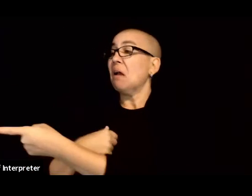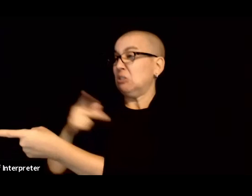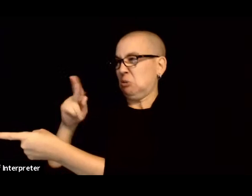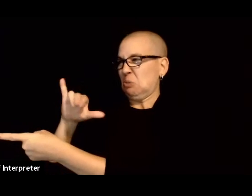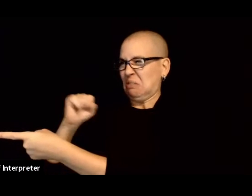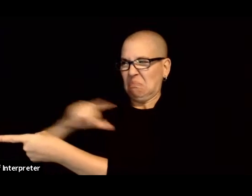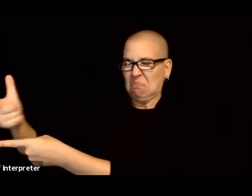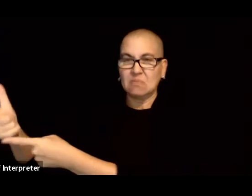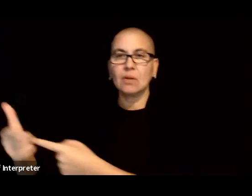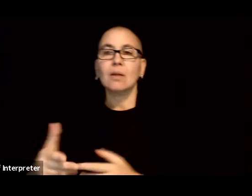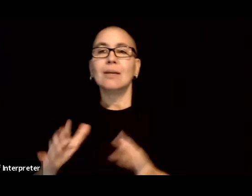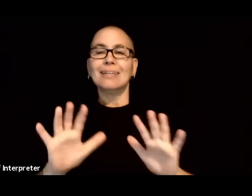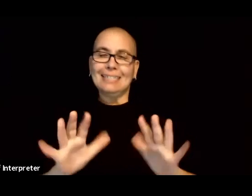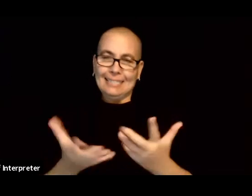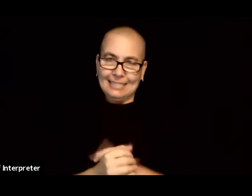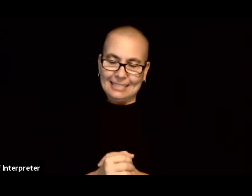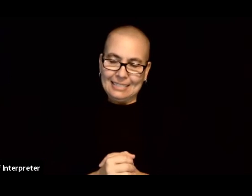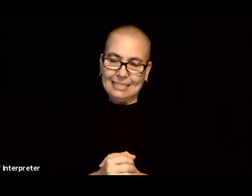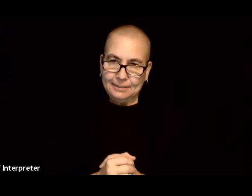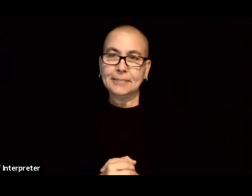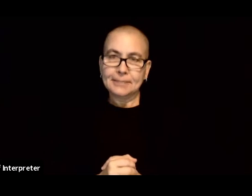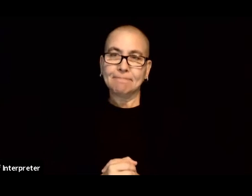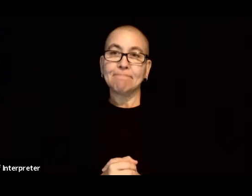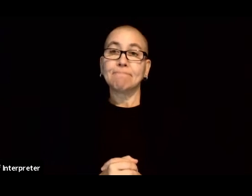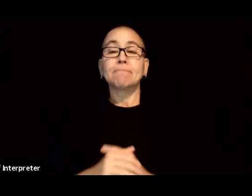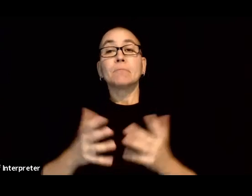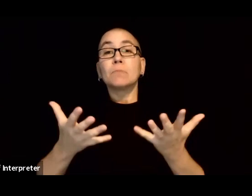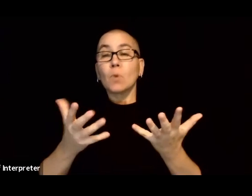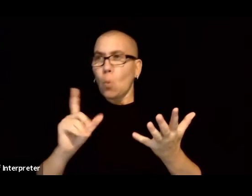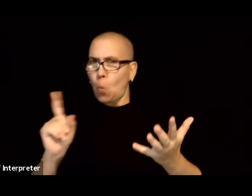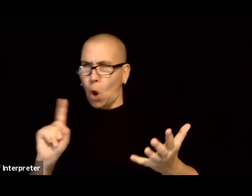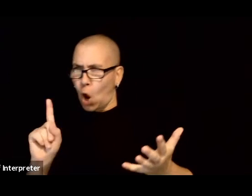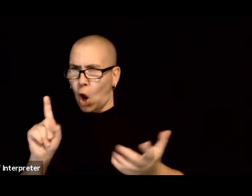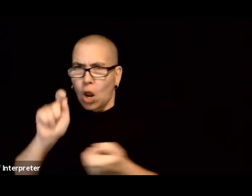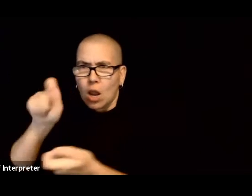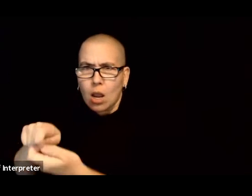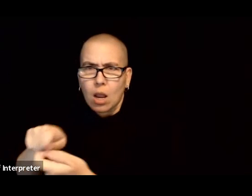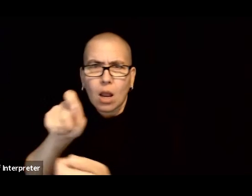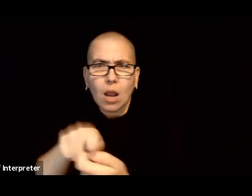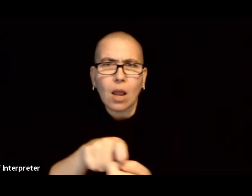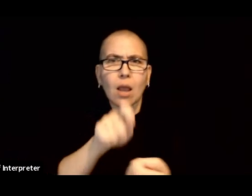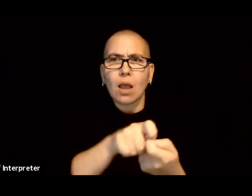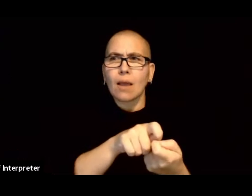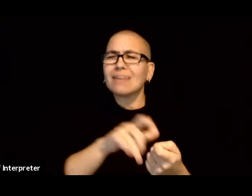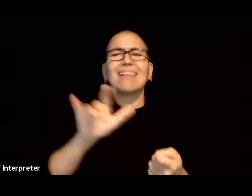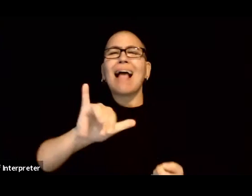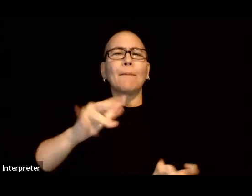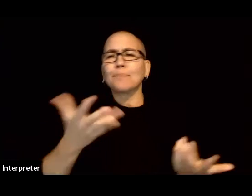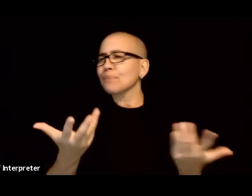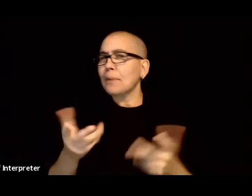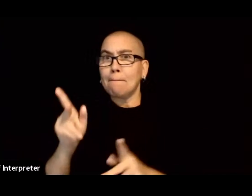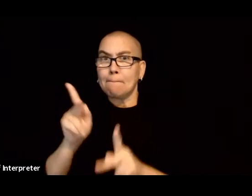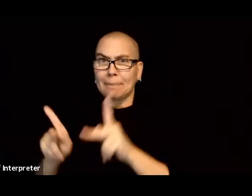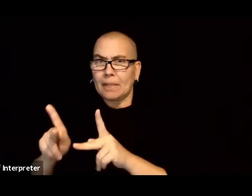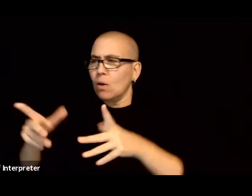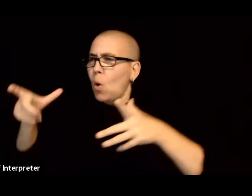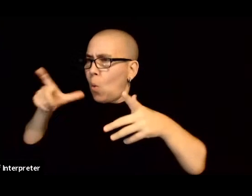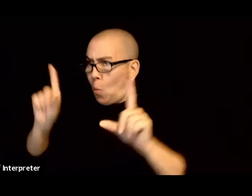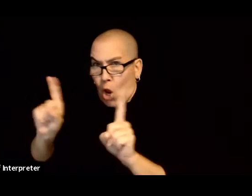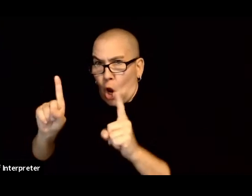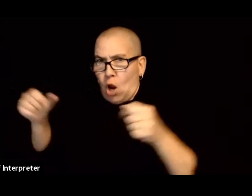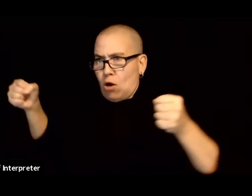happening, really all places where people gather increases the risk for transmission. So it would be a